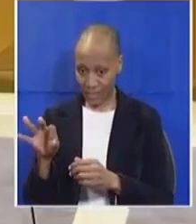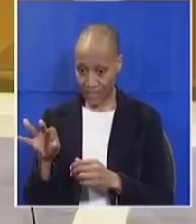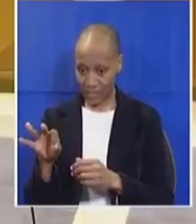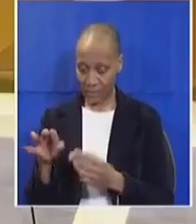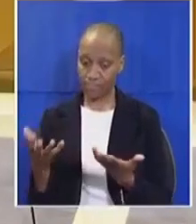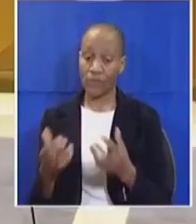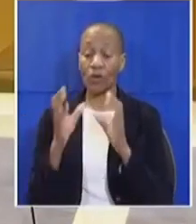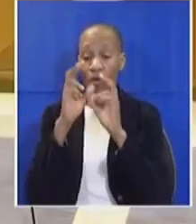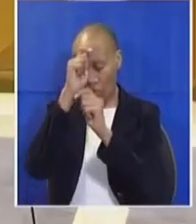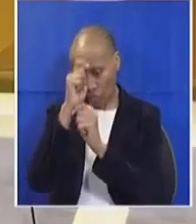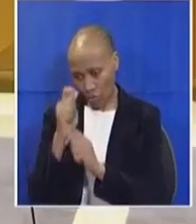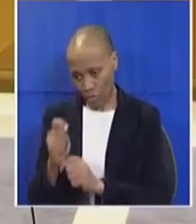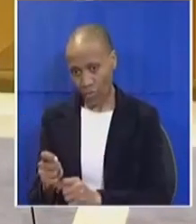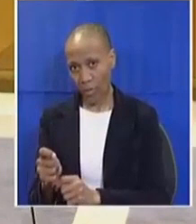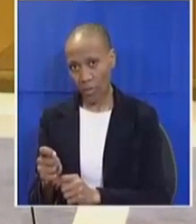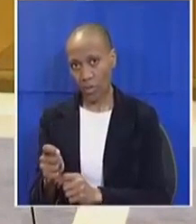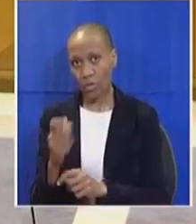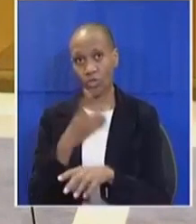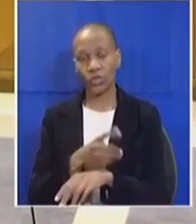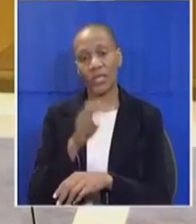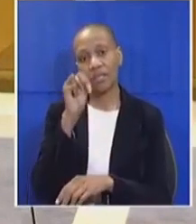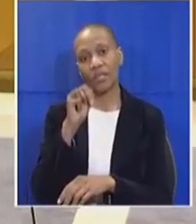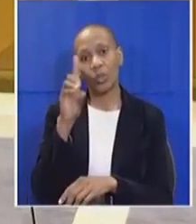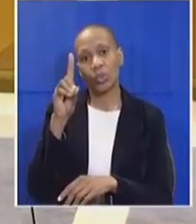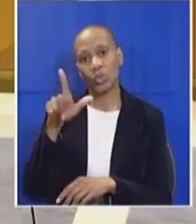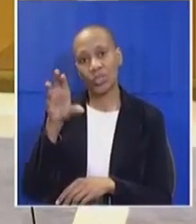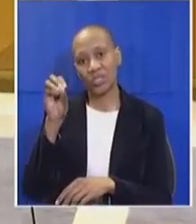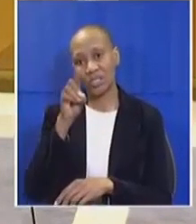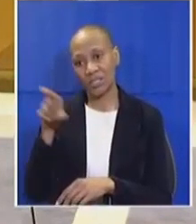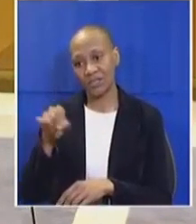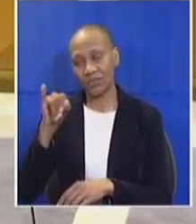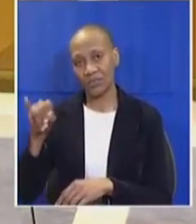I now recognize you, Honorable Dr. Ndlozi.